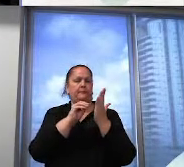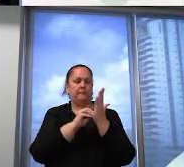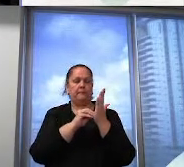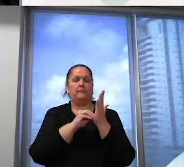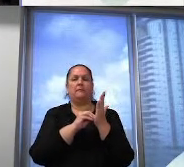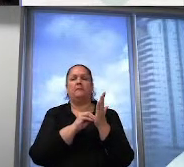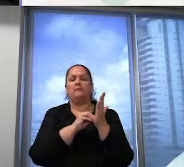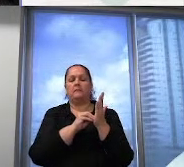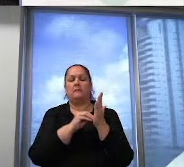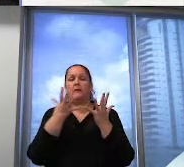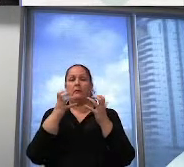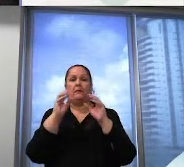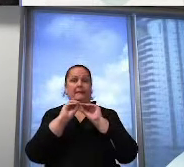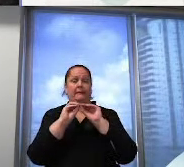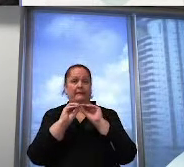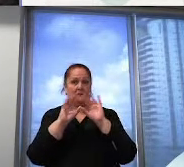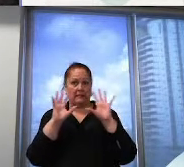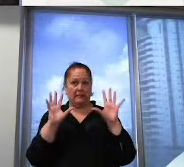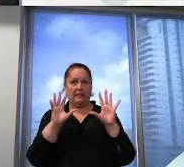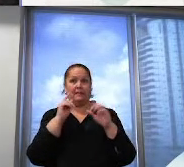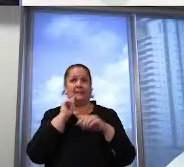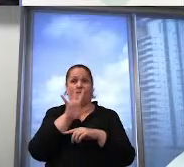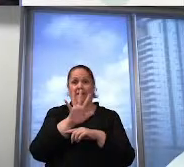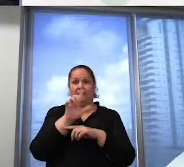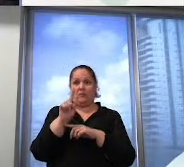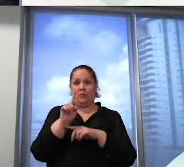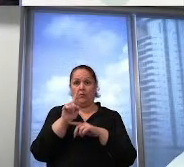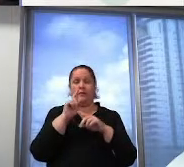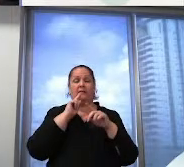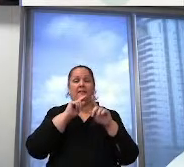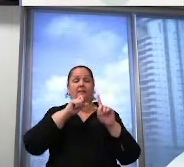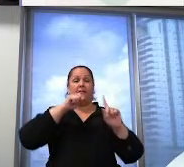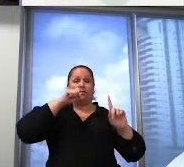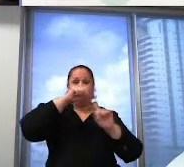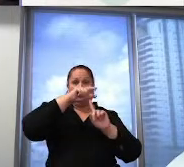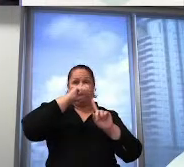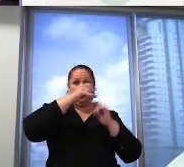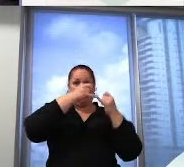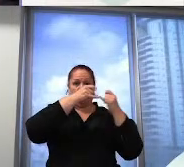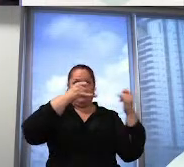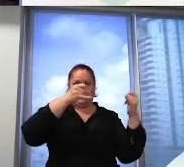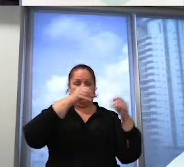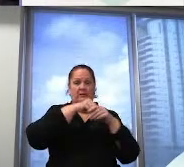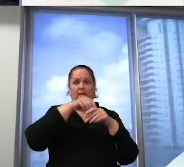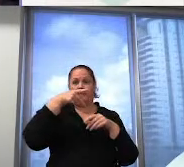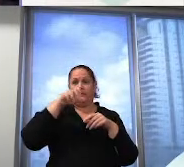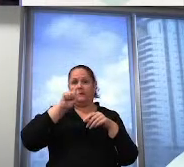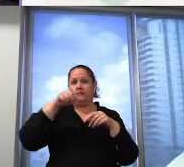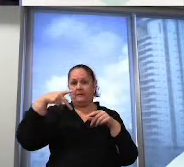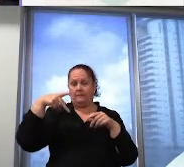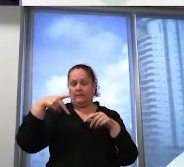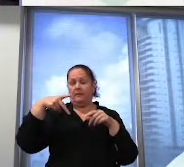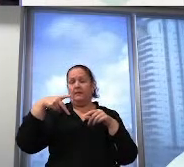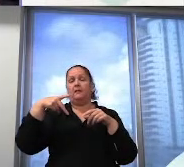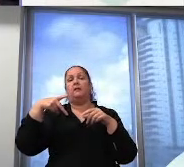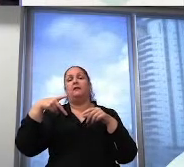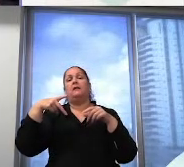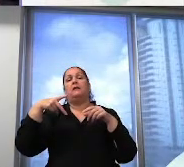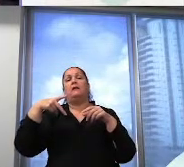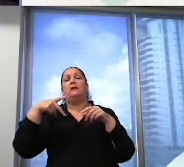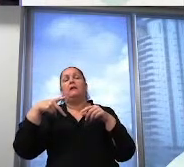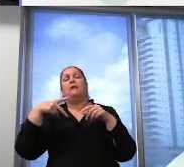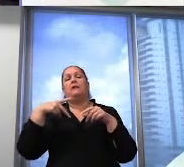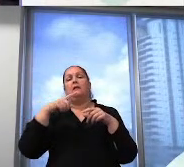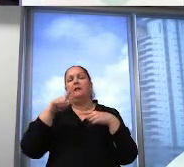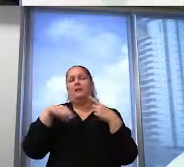there. So I want to be clear there. There was 51 transmission line segments that were added in the PSP